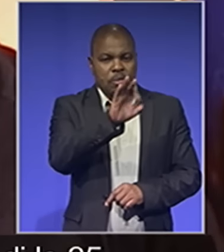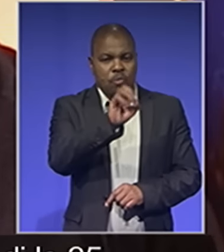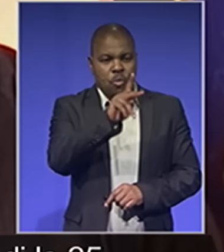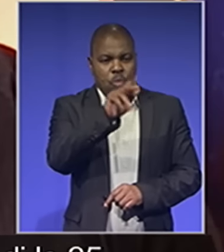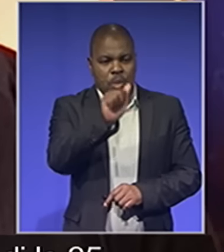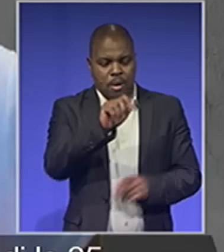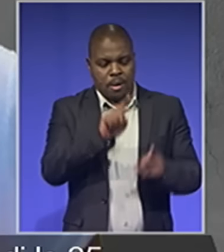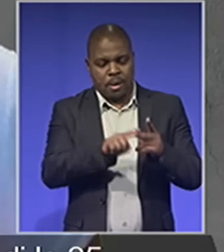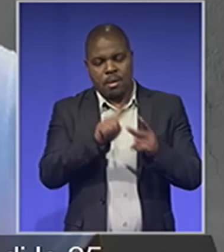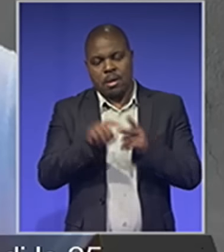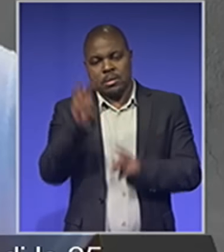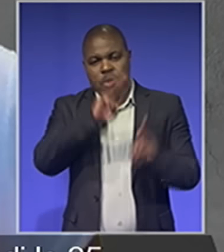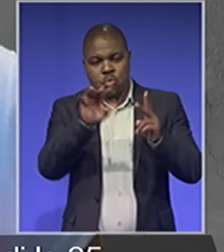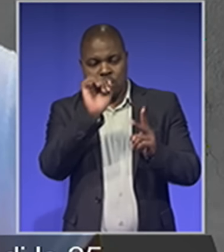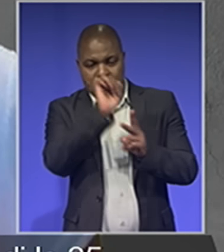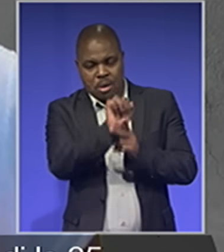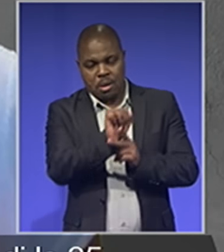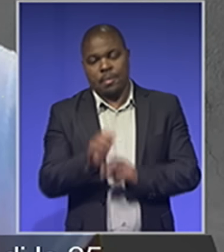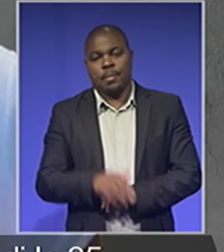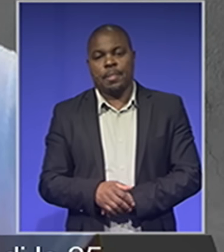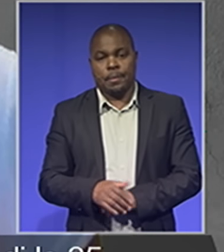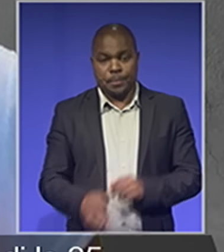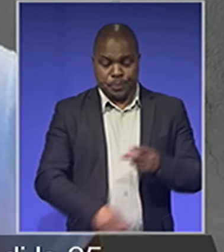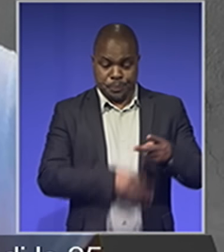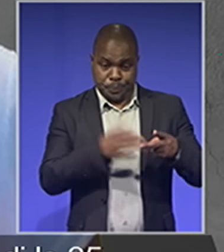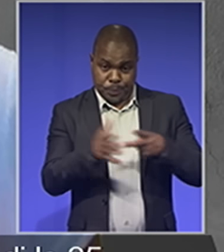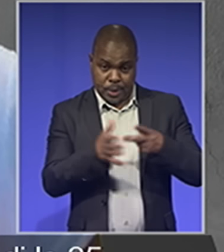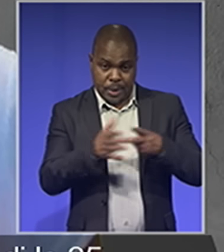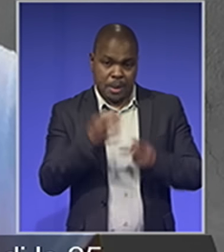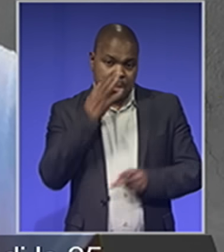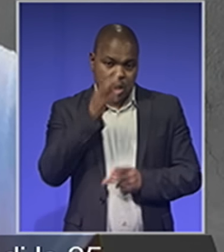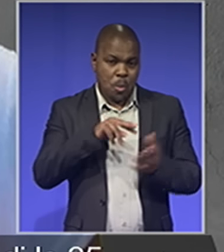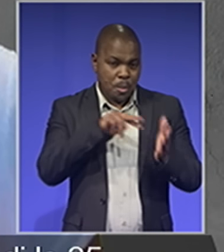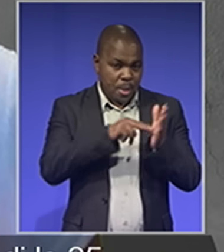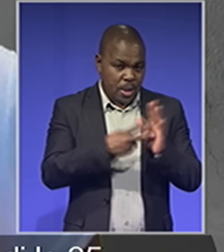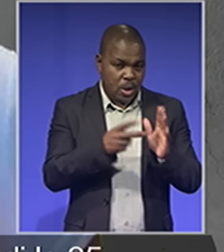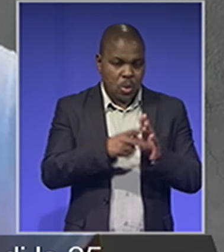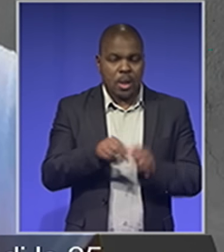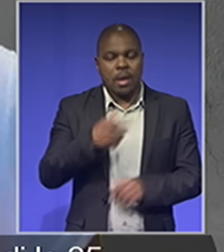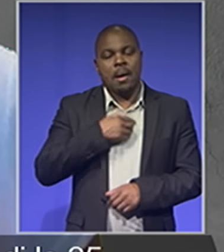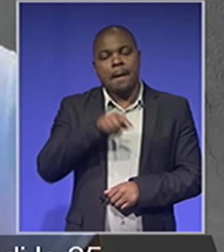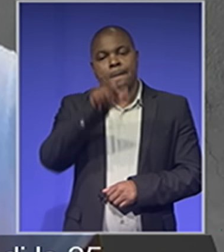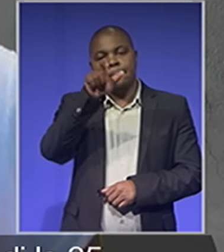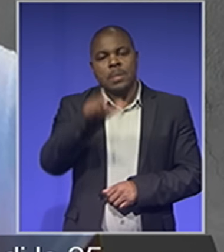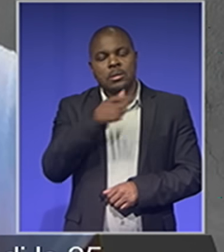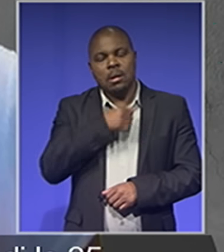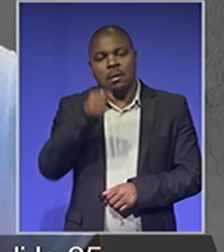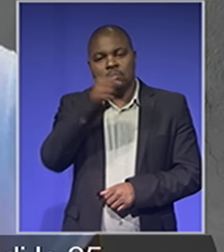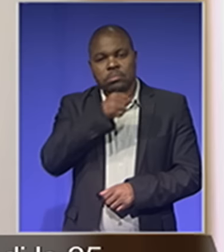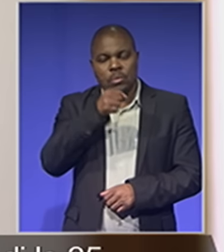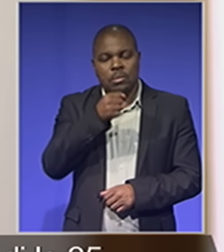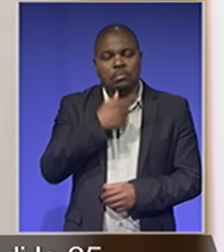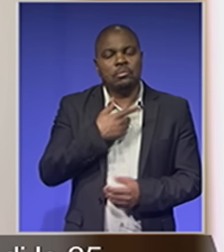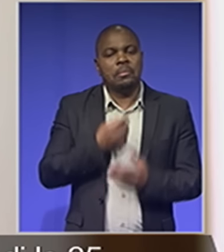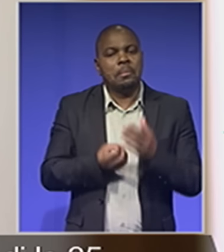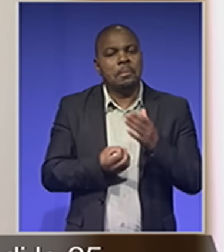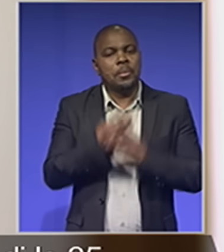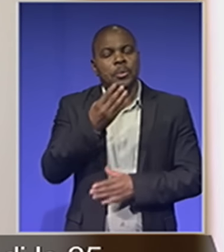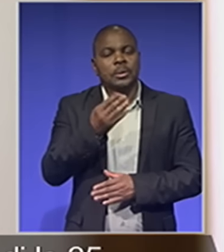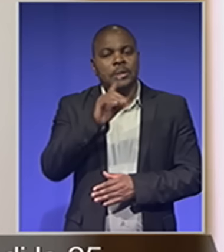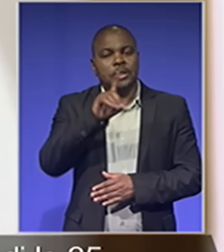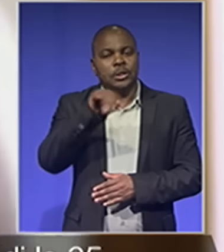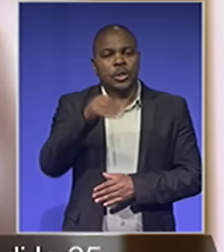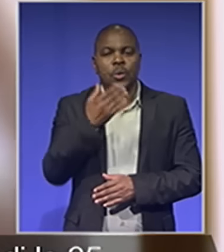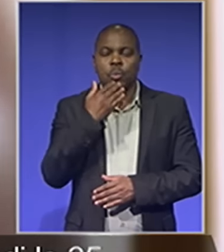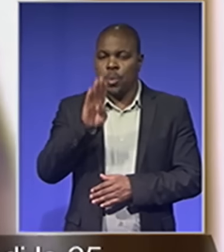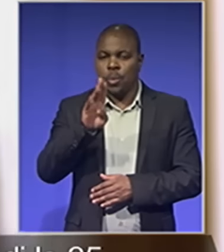ba gagwe. Gape e bega fa a rulagantse go bolawa ga motlhagisi wa mmino Hector Buthelezi. Molefe gape